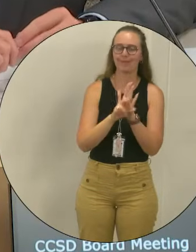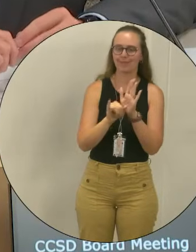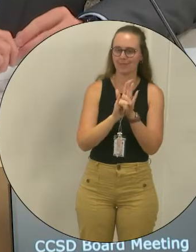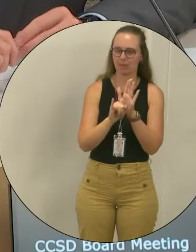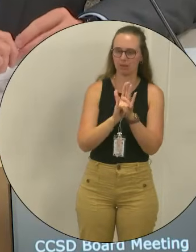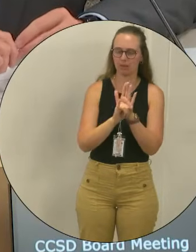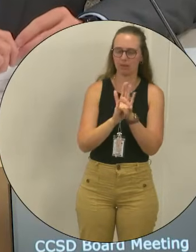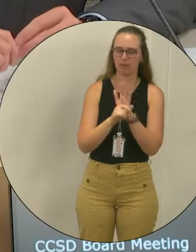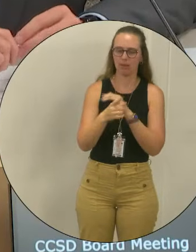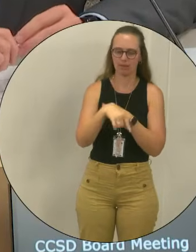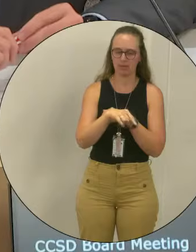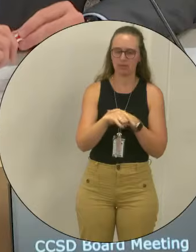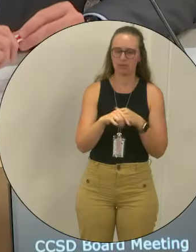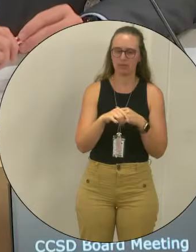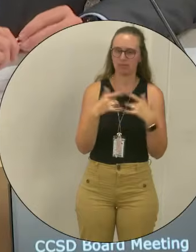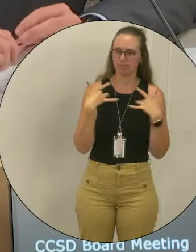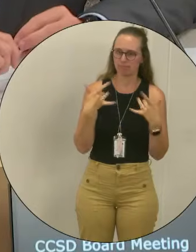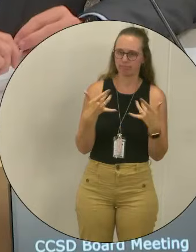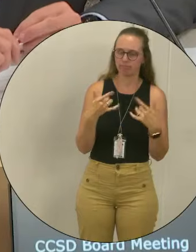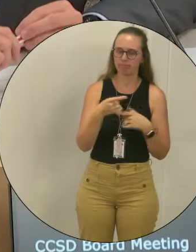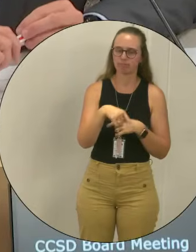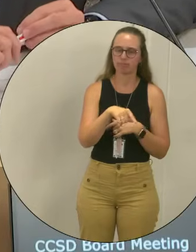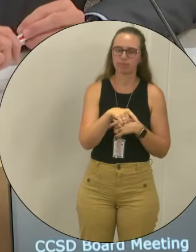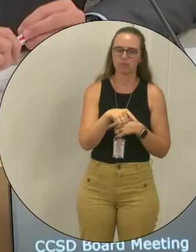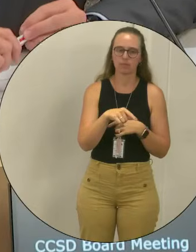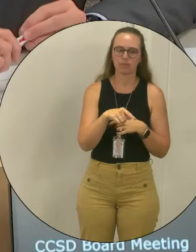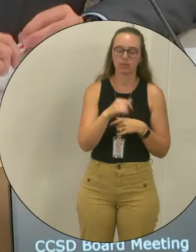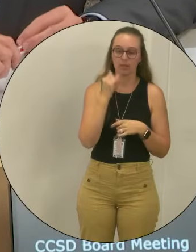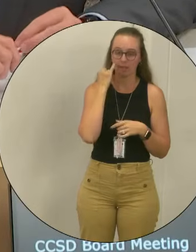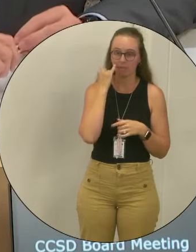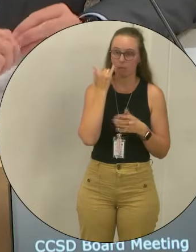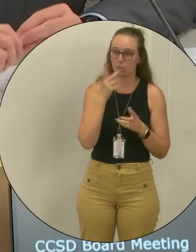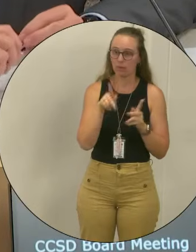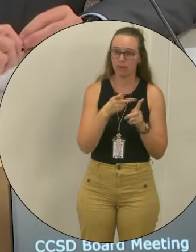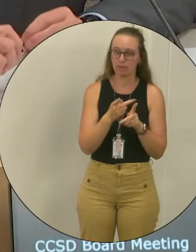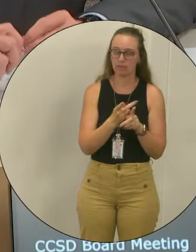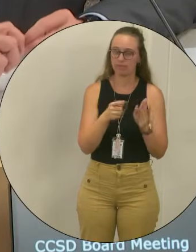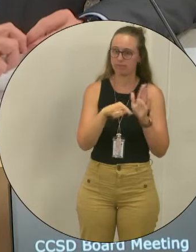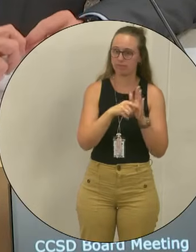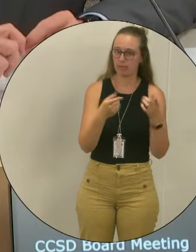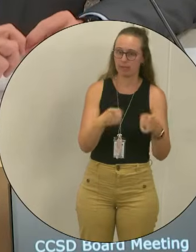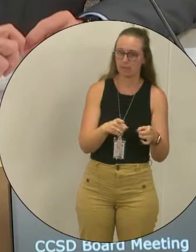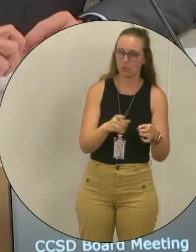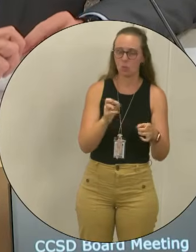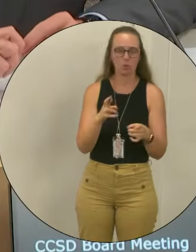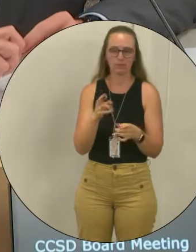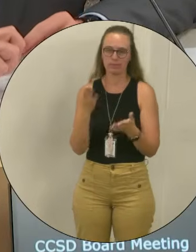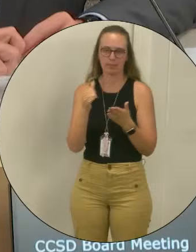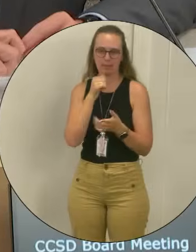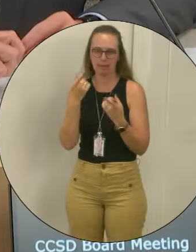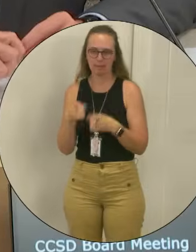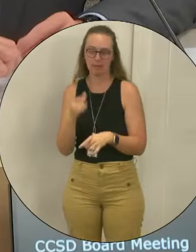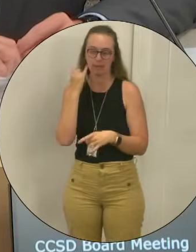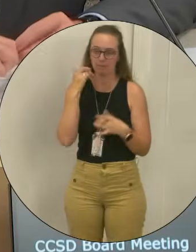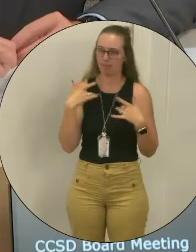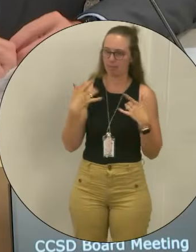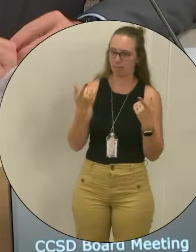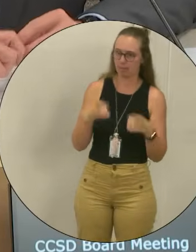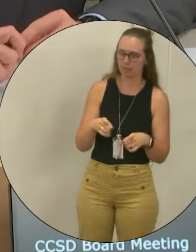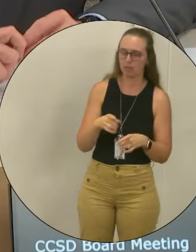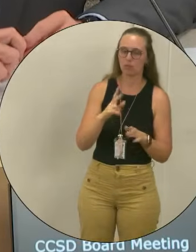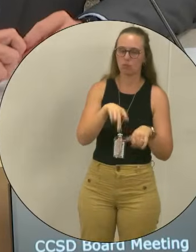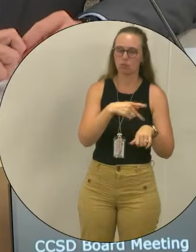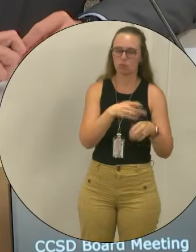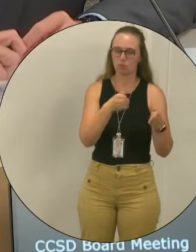if these incidents, if a violation has likely occurred or not likely occurred. If it is likely occurred, then the